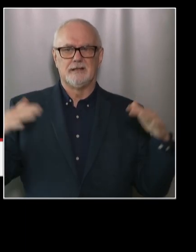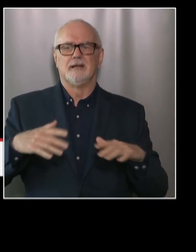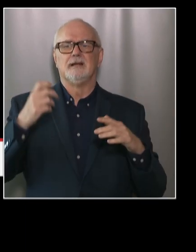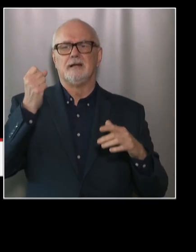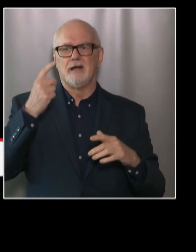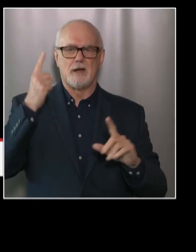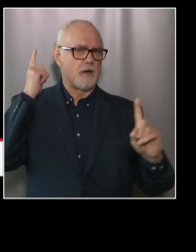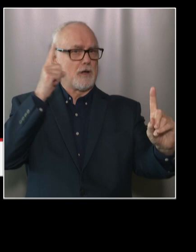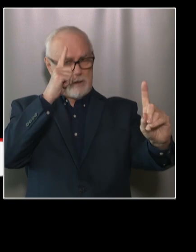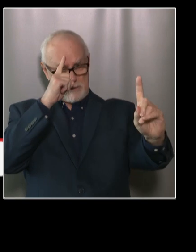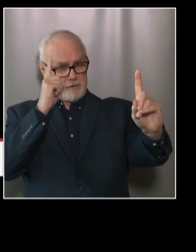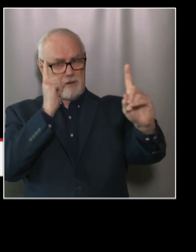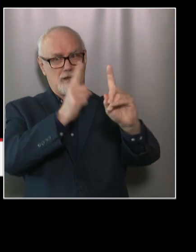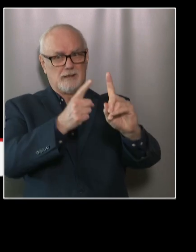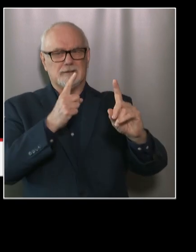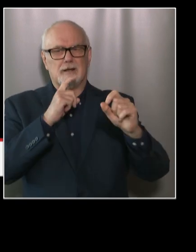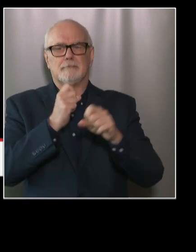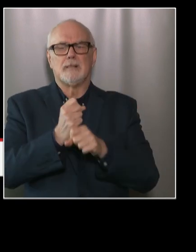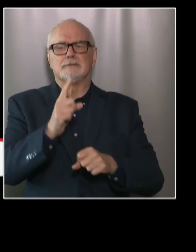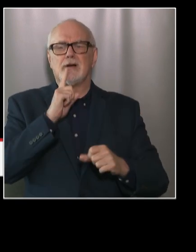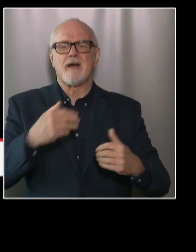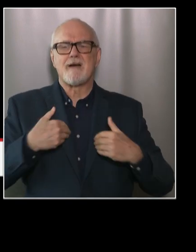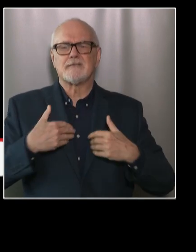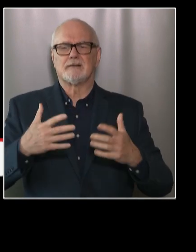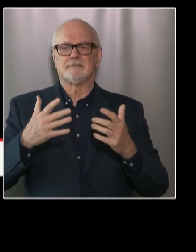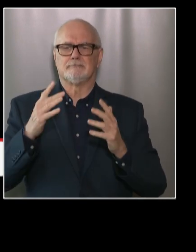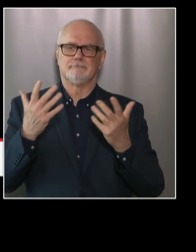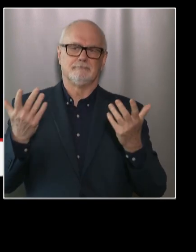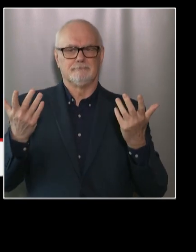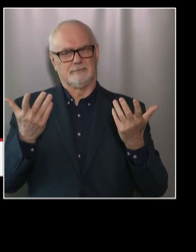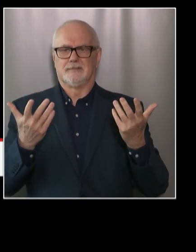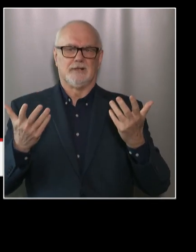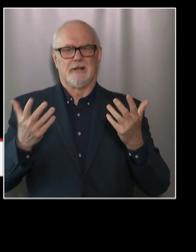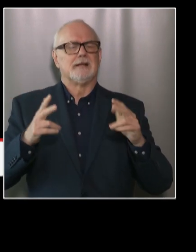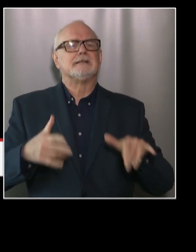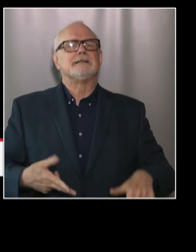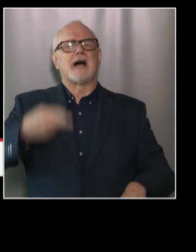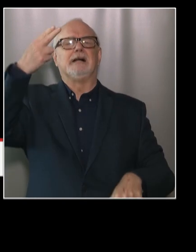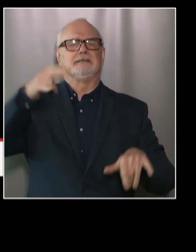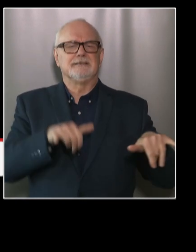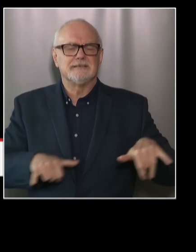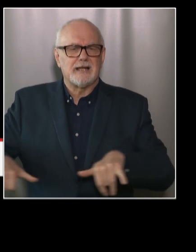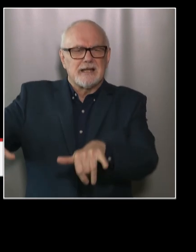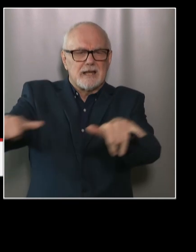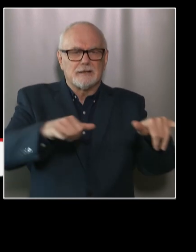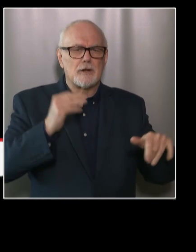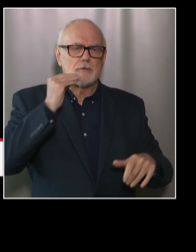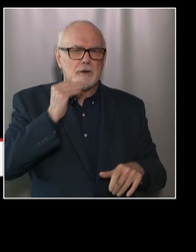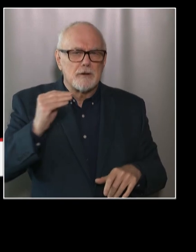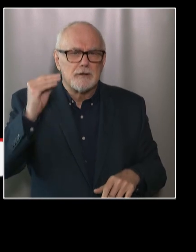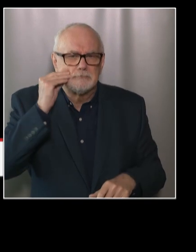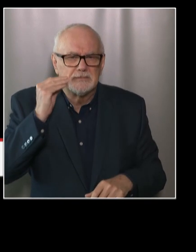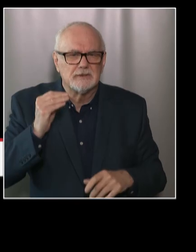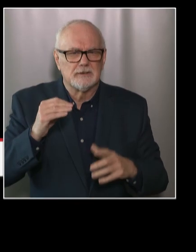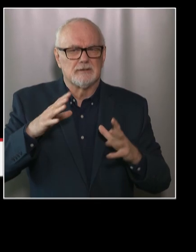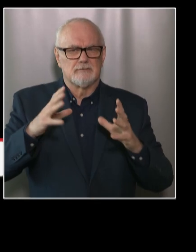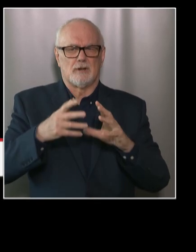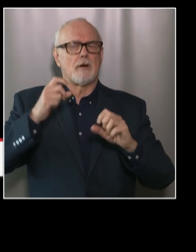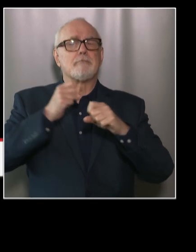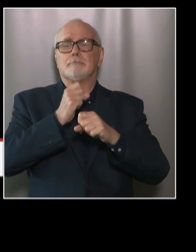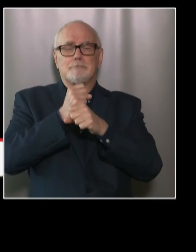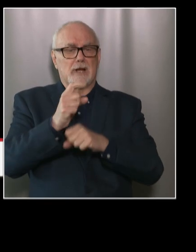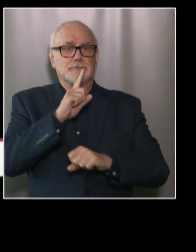in this high opportunity neighborhood, the home advances the mayor's goals of geographic equity and aging in place.